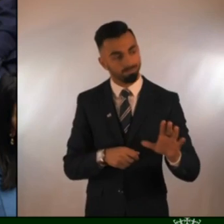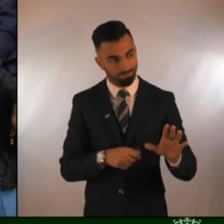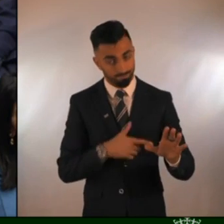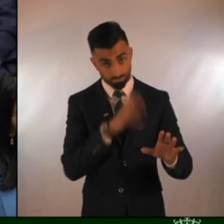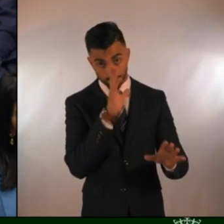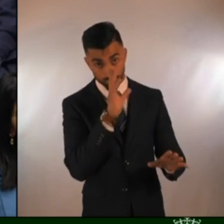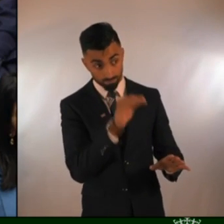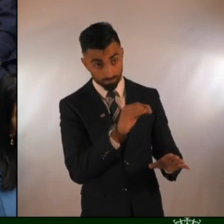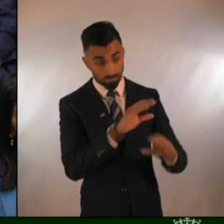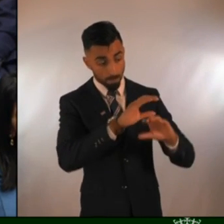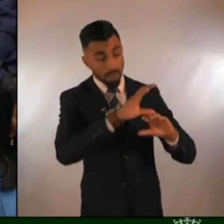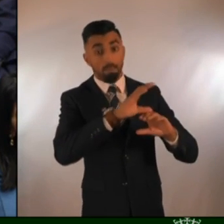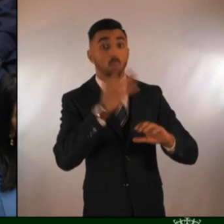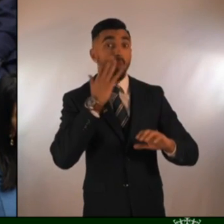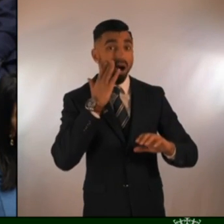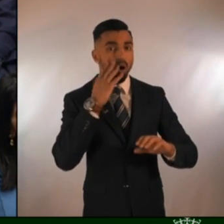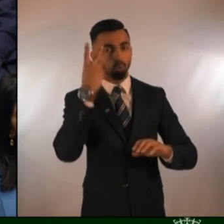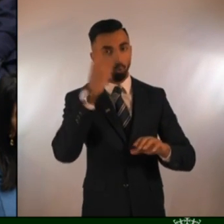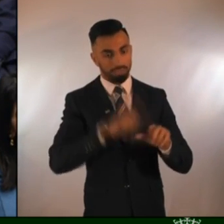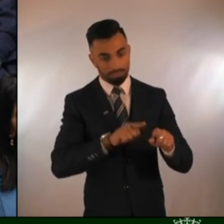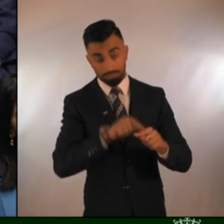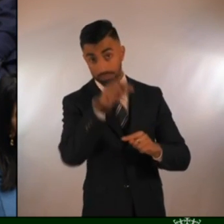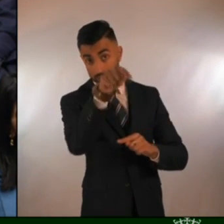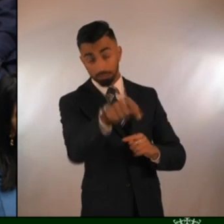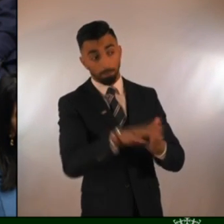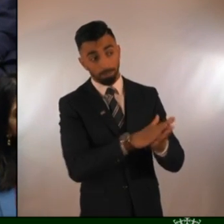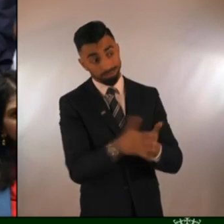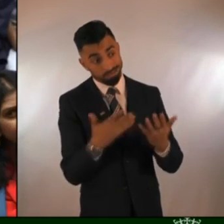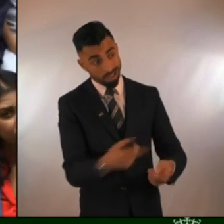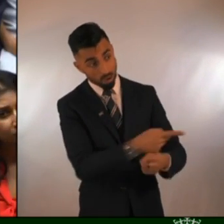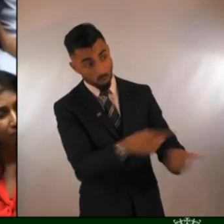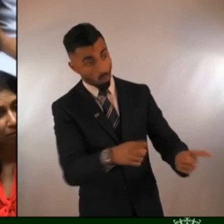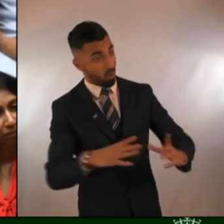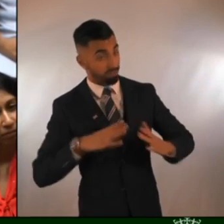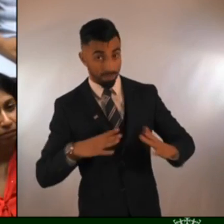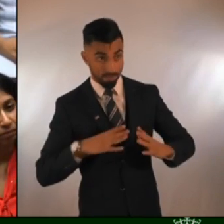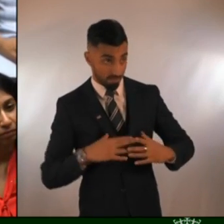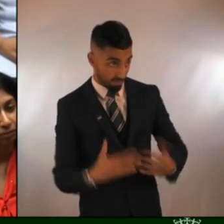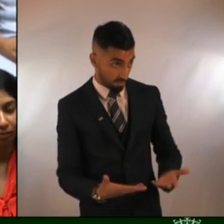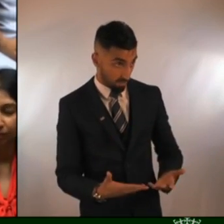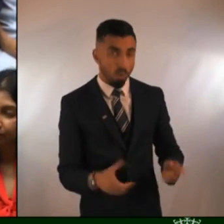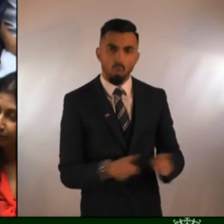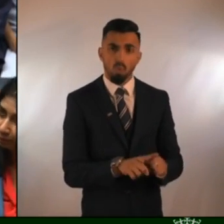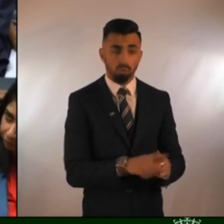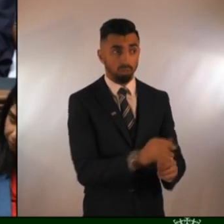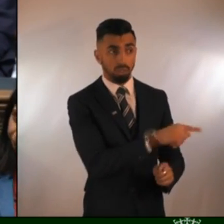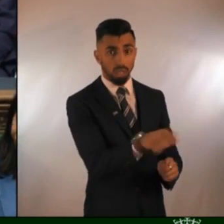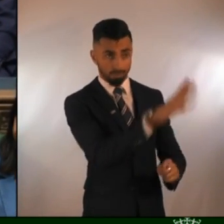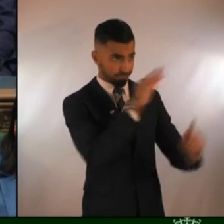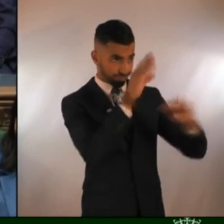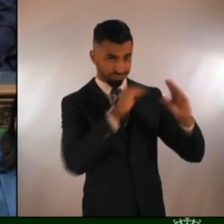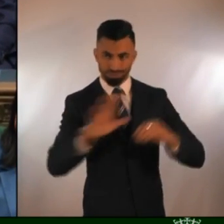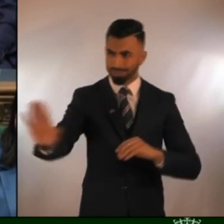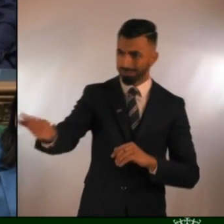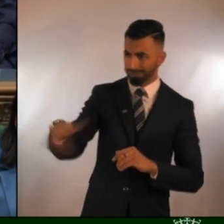years, giving businesses time to prepare. Secondly, I have heard the concerns about agriculture, particularly from the